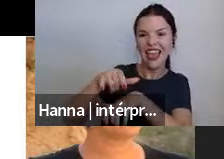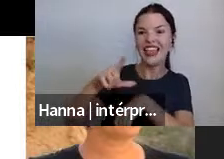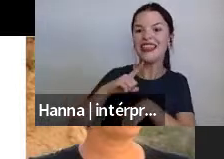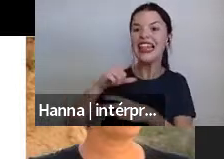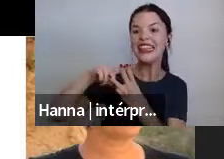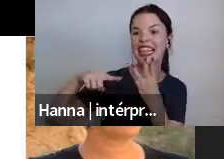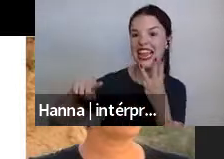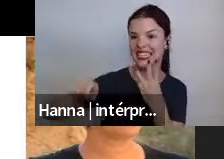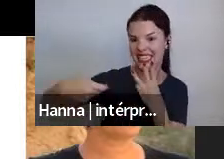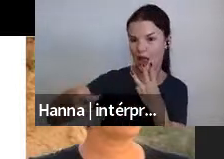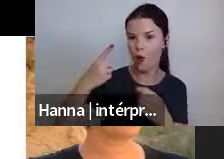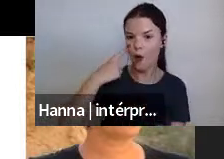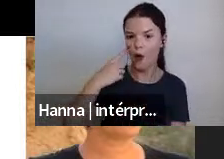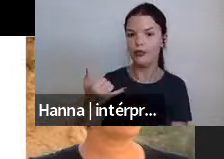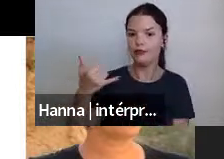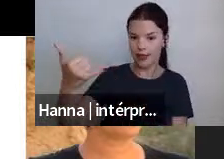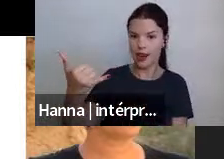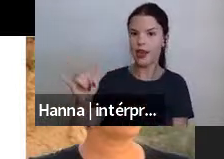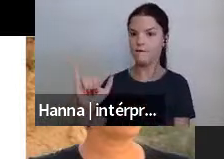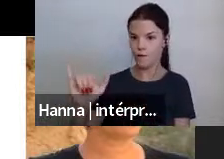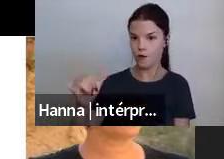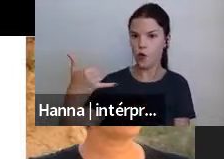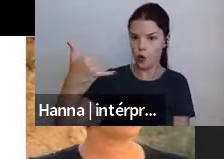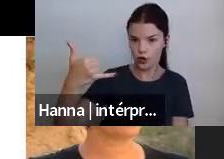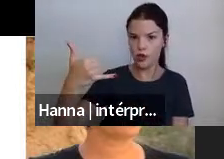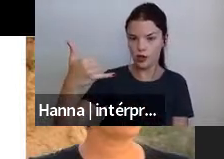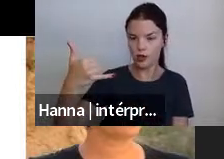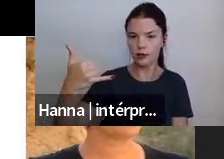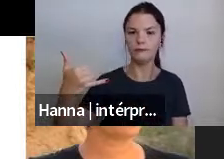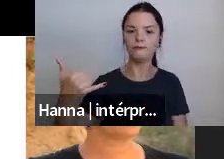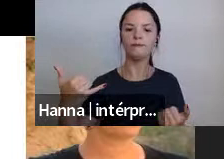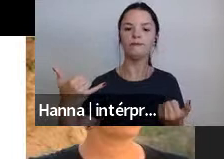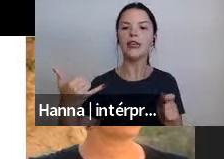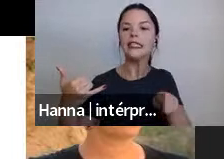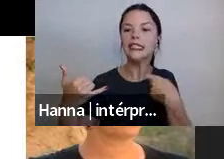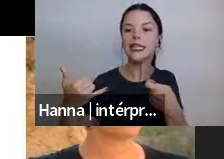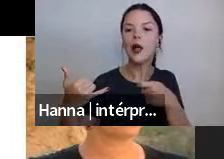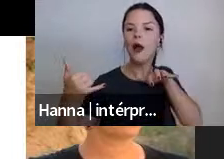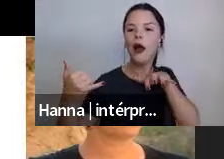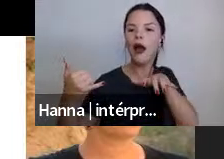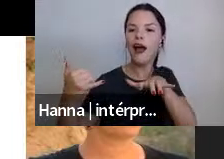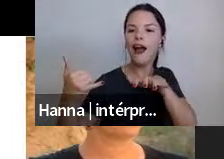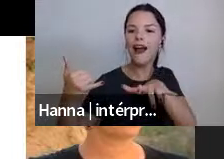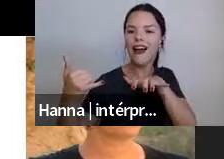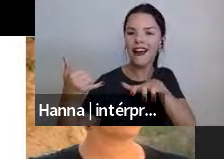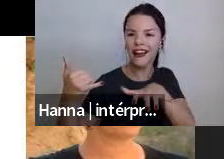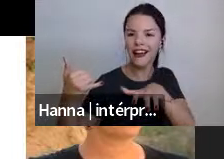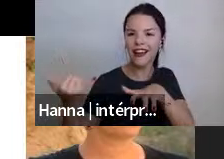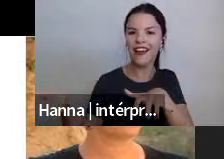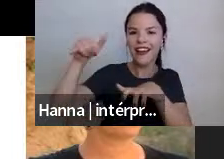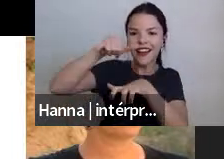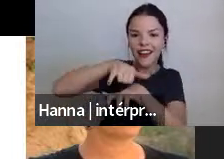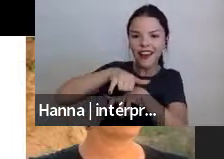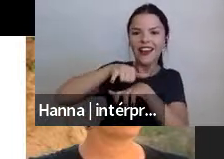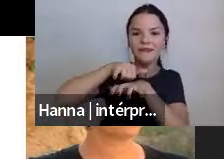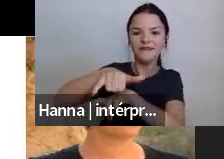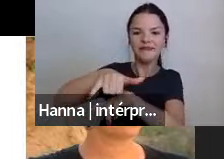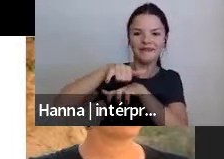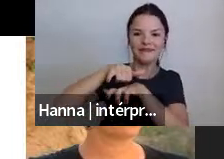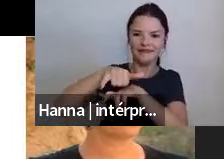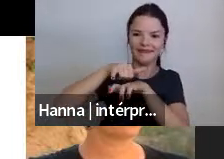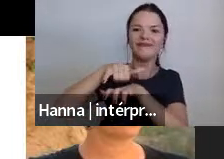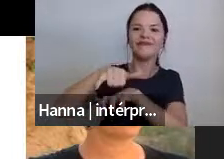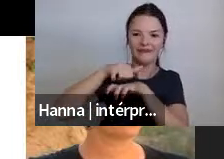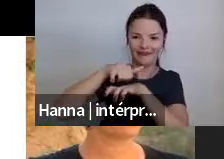telephone, which is like this, and the sign for type, which is like this, right? So the